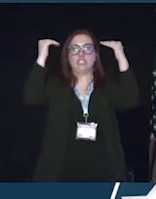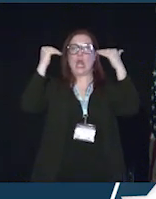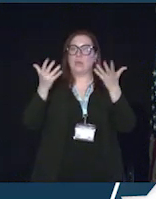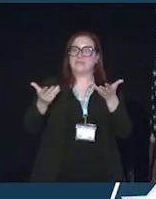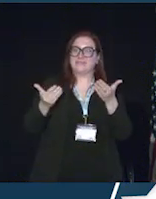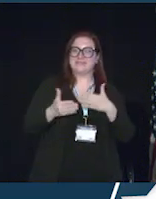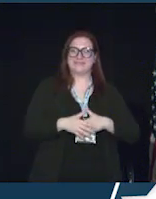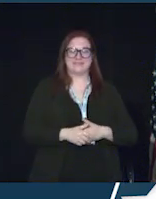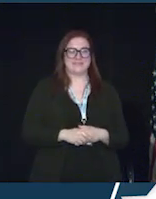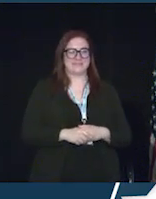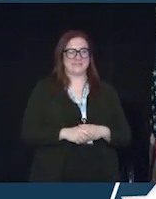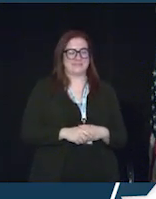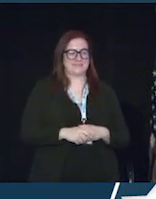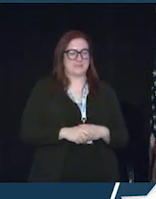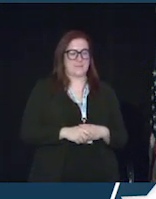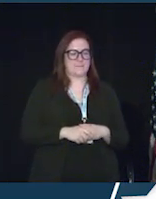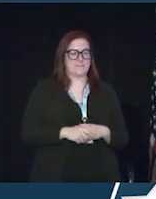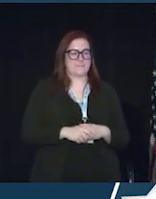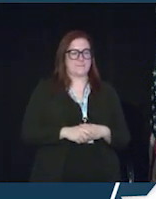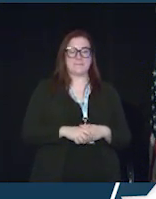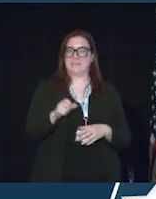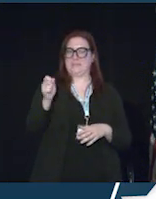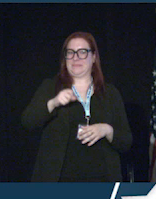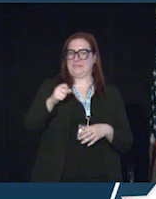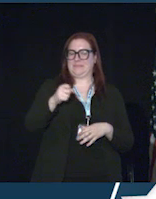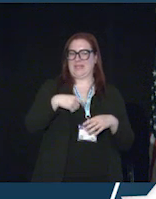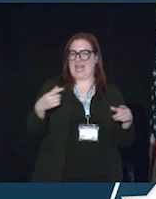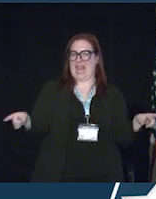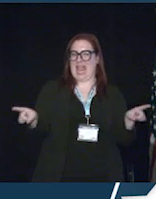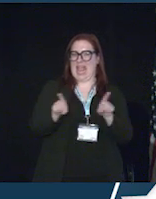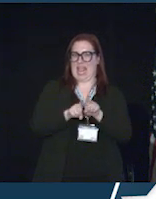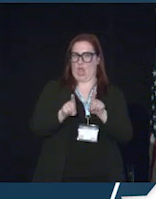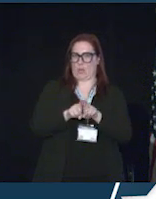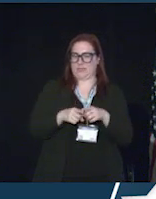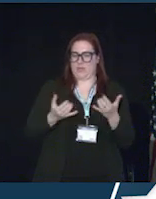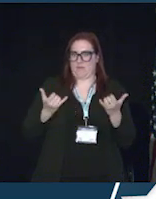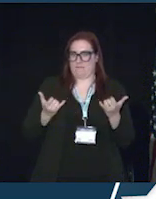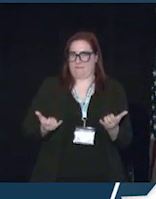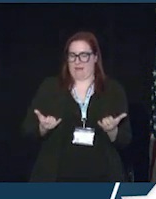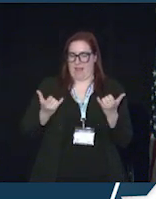Oh, yeah. And I also